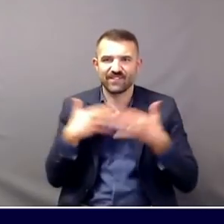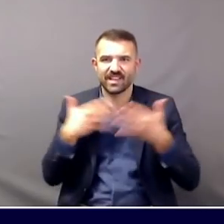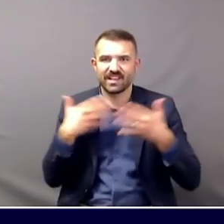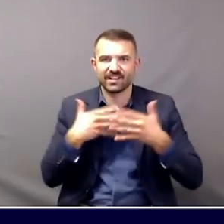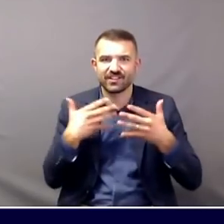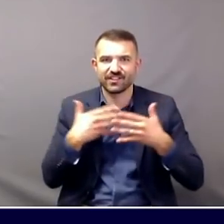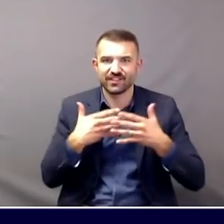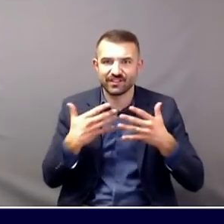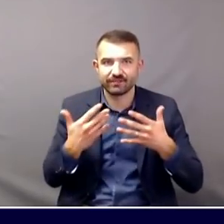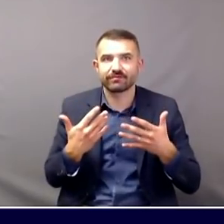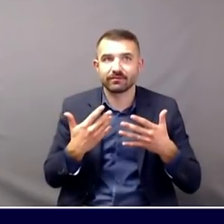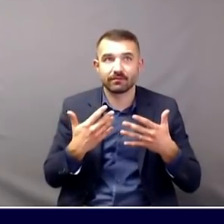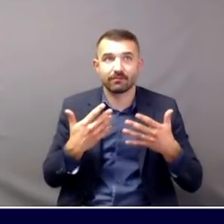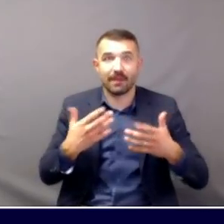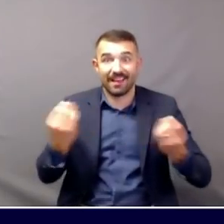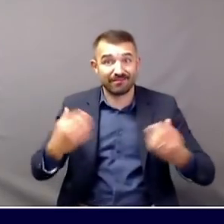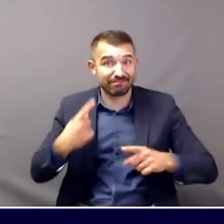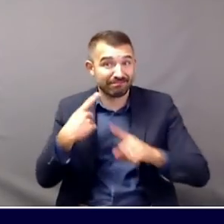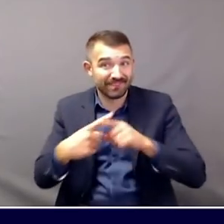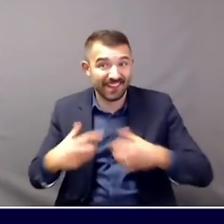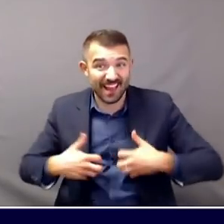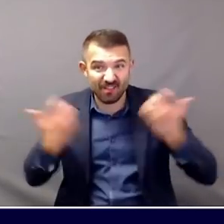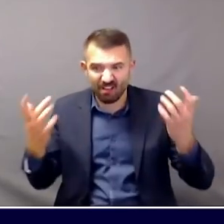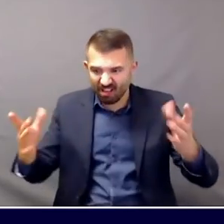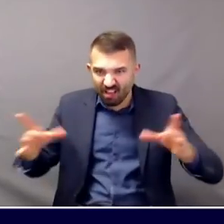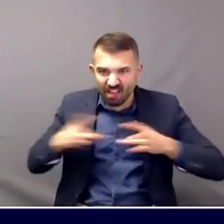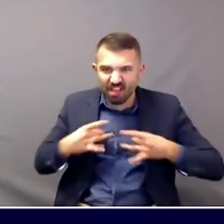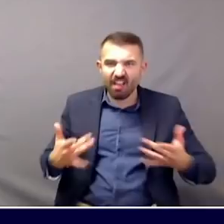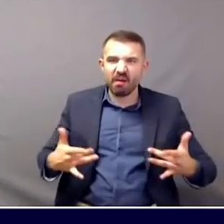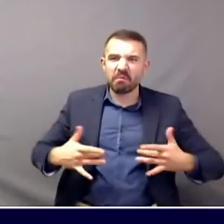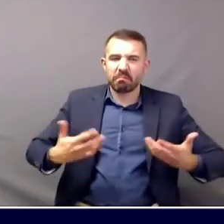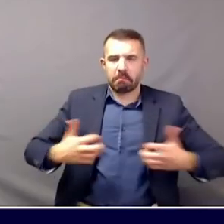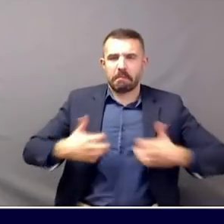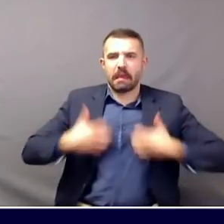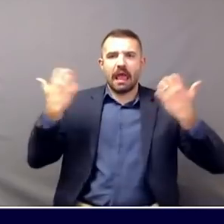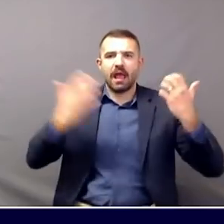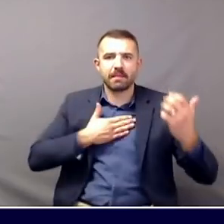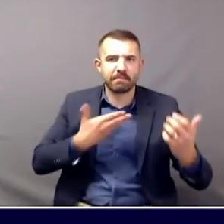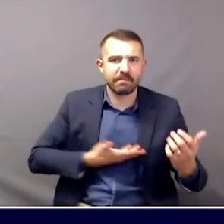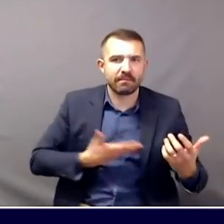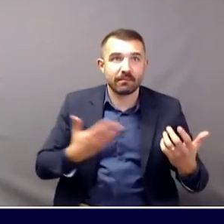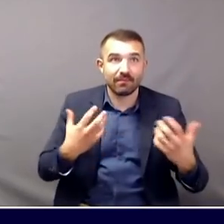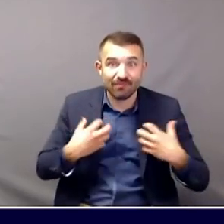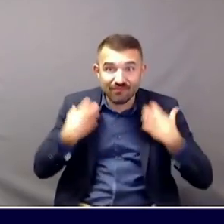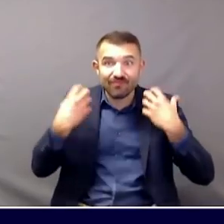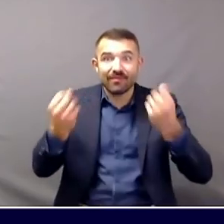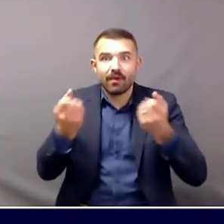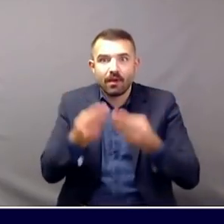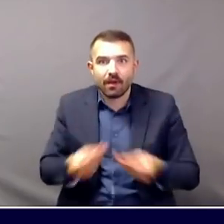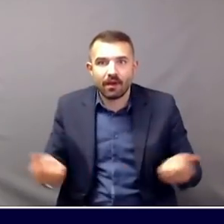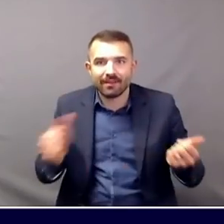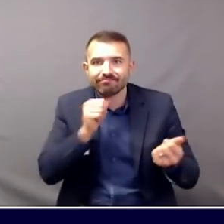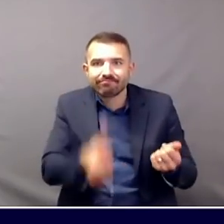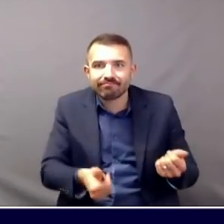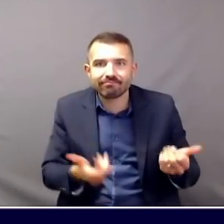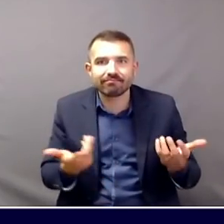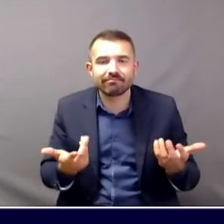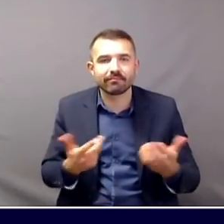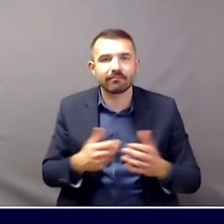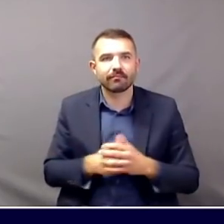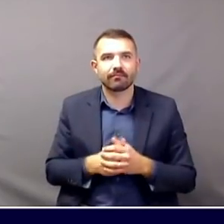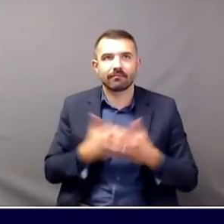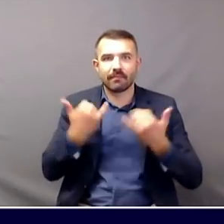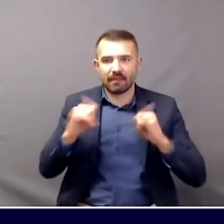difficult disease, that doesn't go away. So we're also working with our colleagues across the department to think about COVID in a